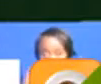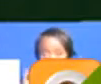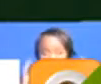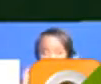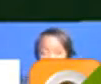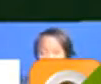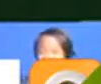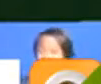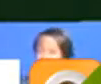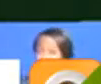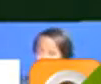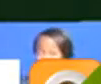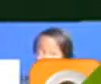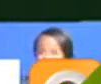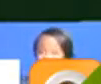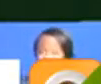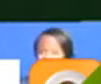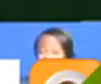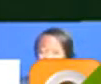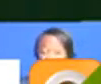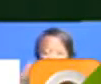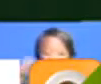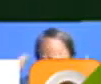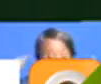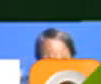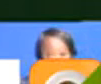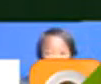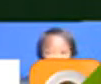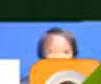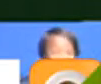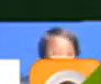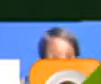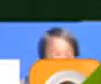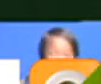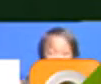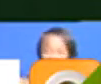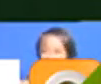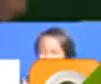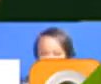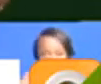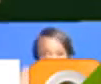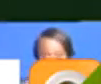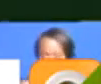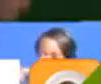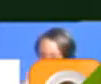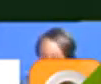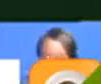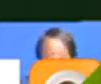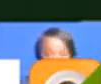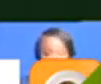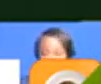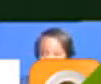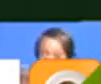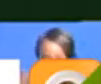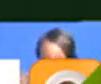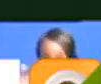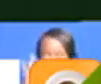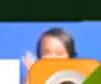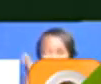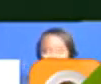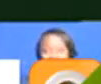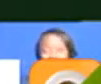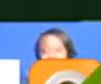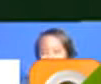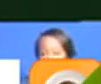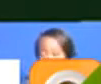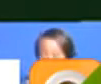That broader mandate comes with greater responsibility to every Kenyan. And that is why I want to